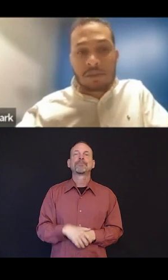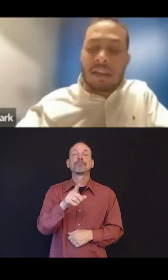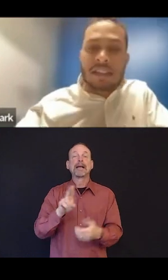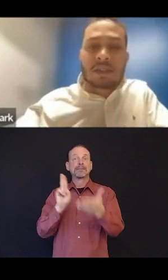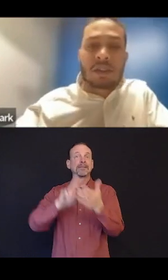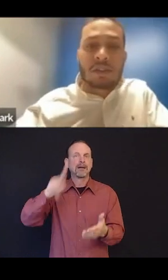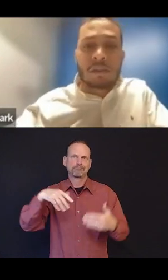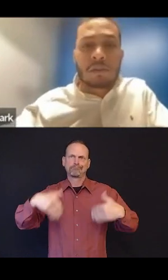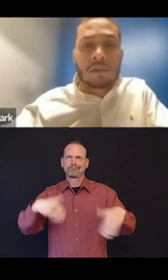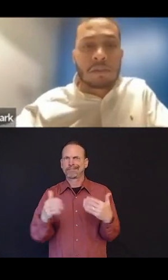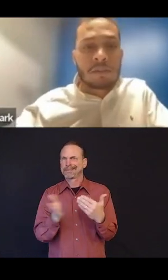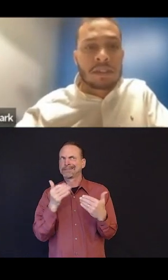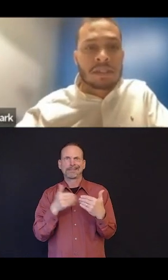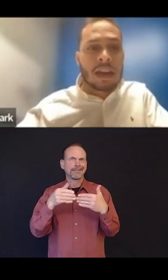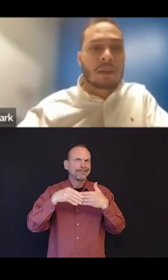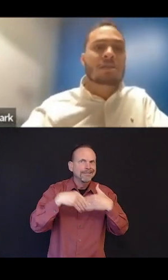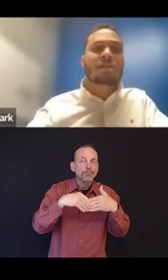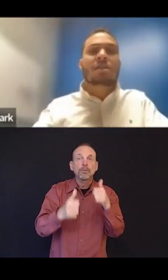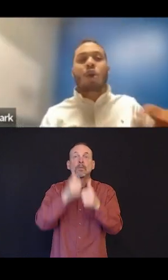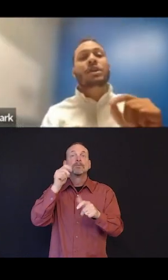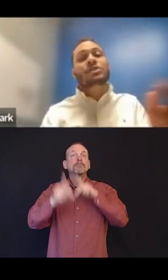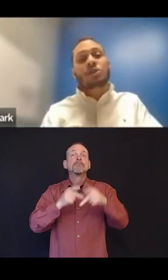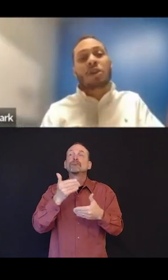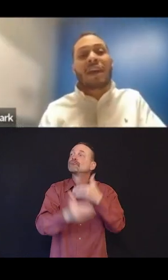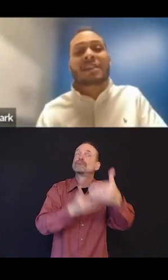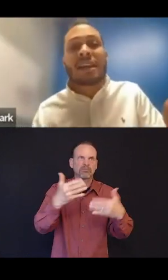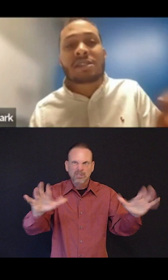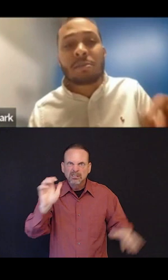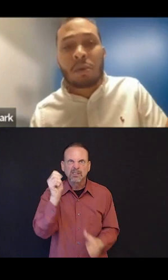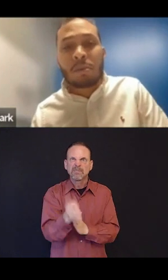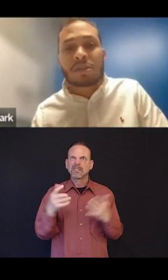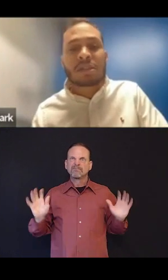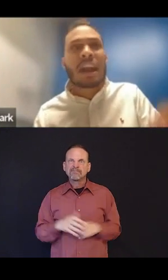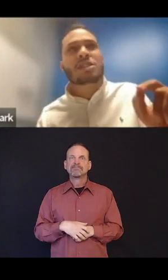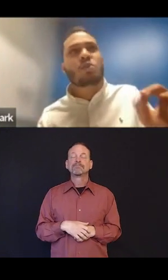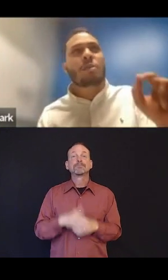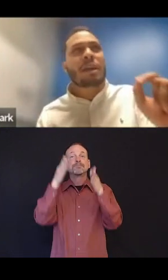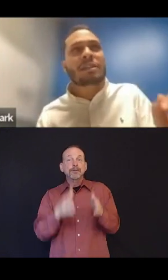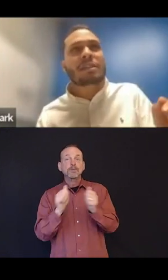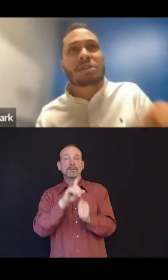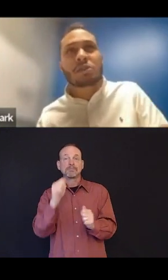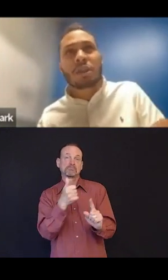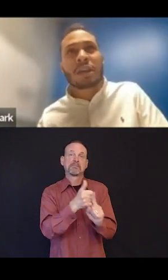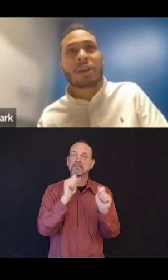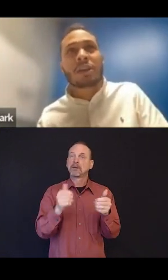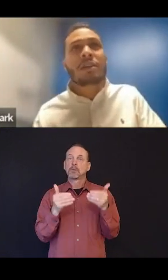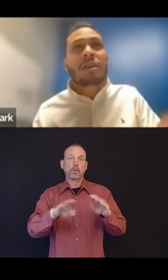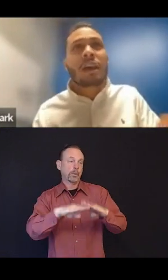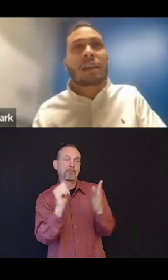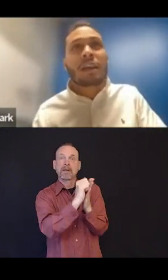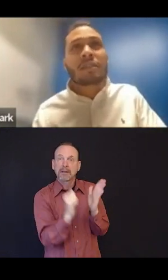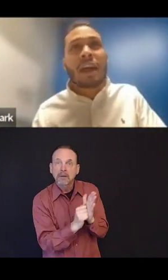account management. And that's critical for these accounts. Who can serve as that support person? And I just want to make this crystal